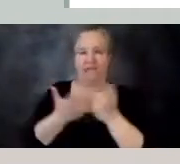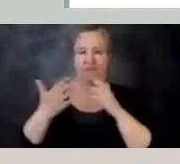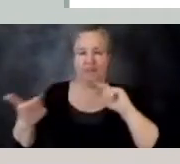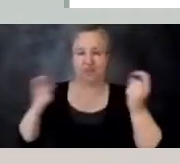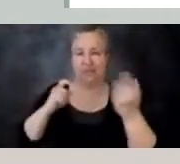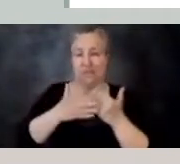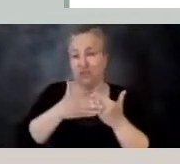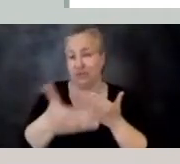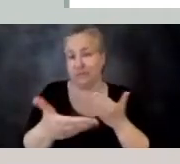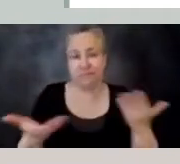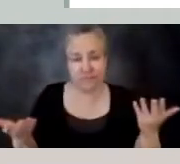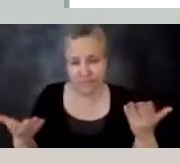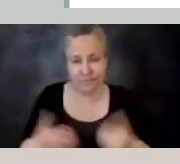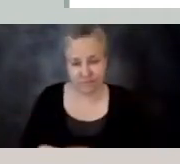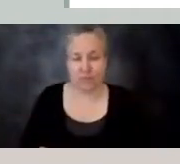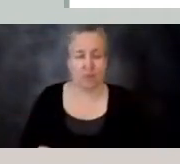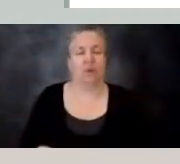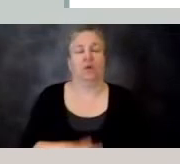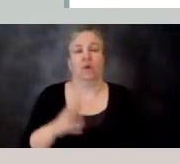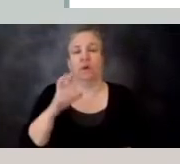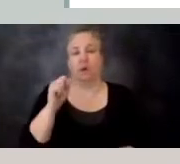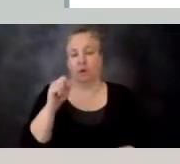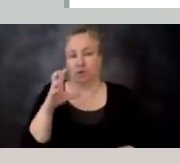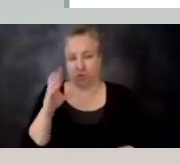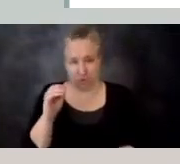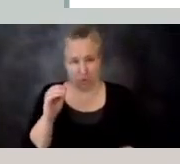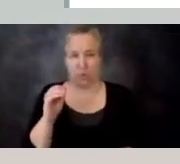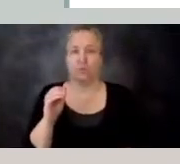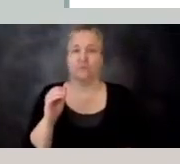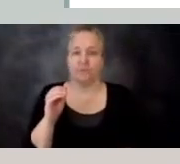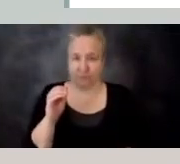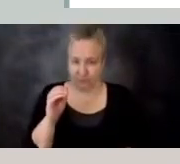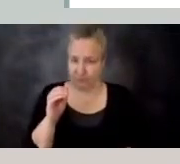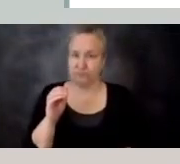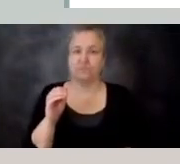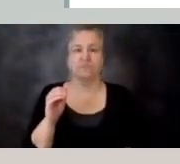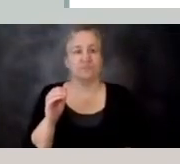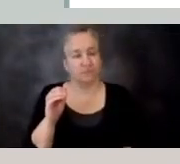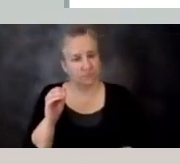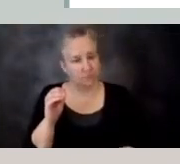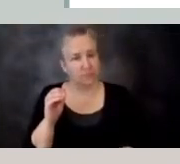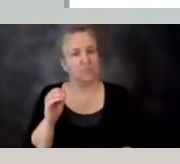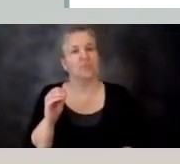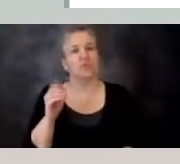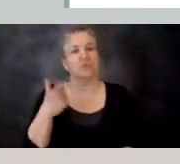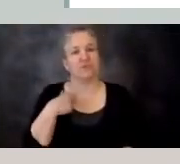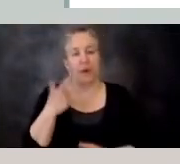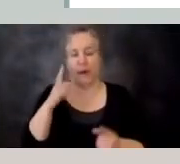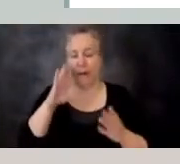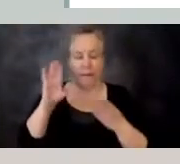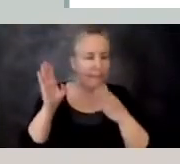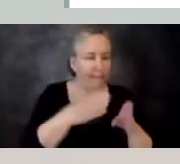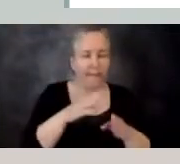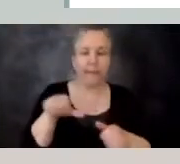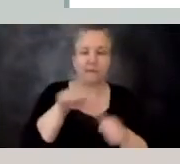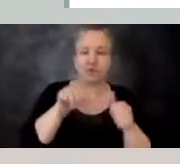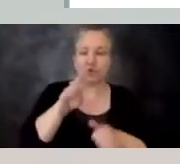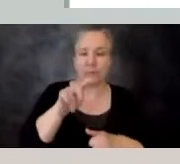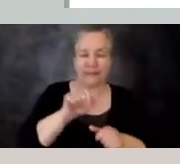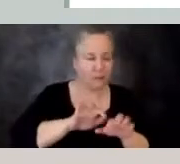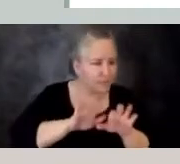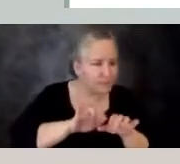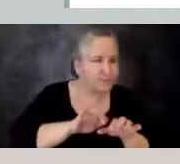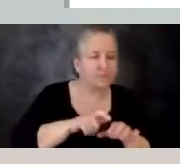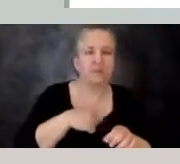me. So I kind of just went towards social media, and that's when I